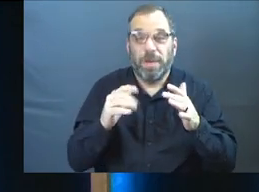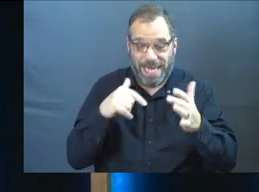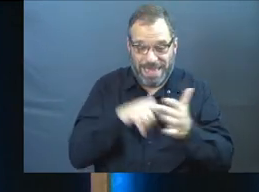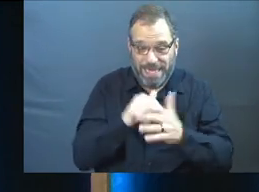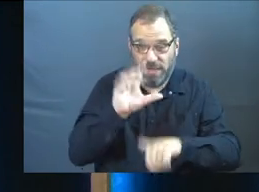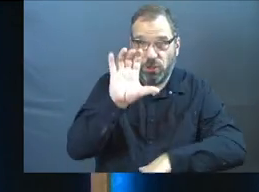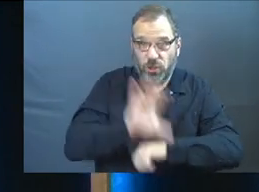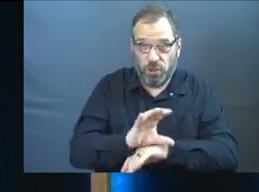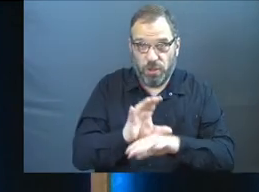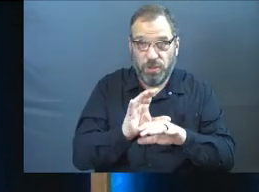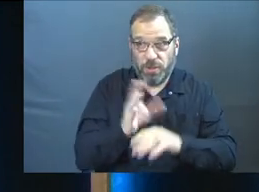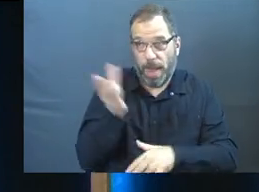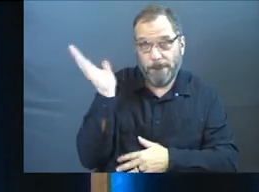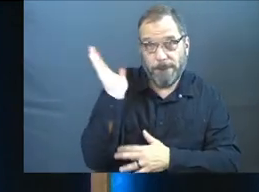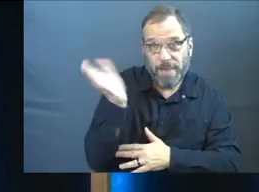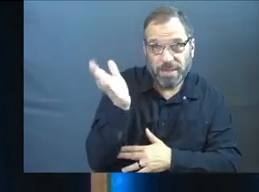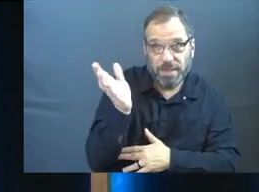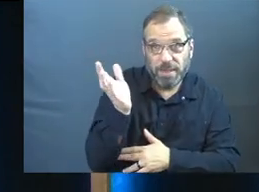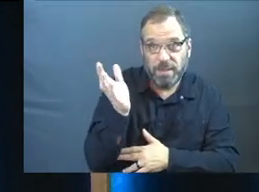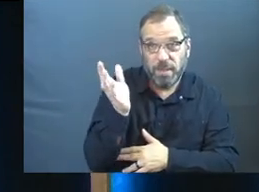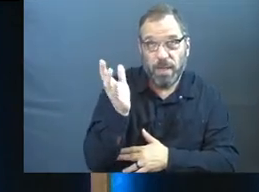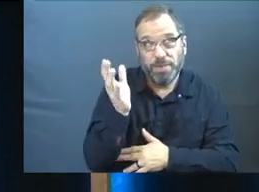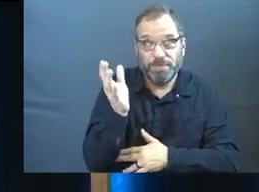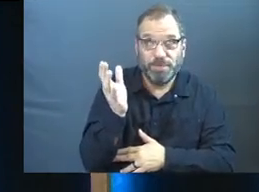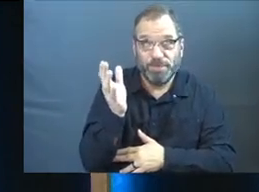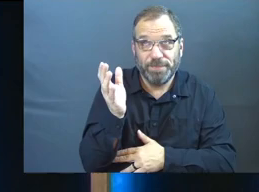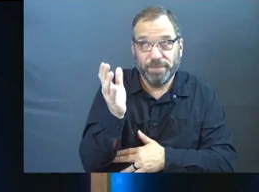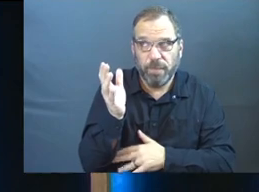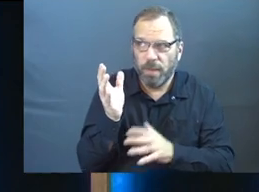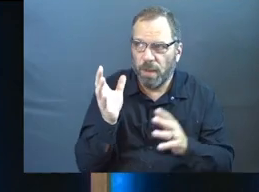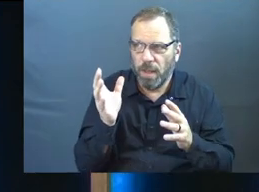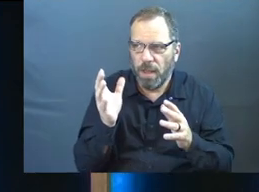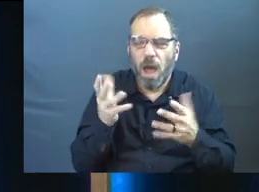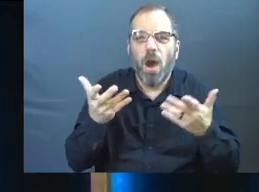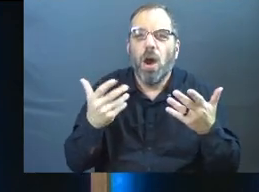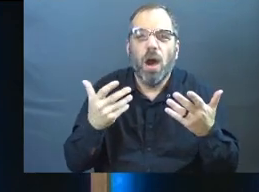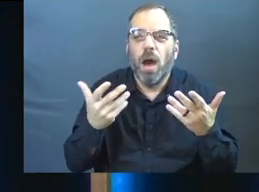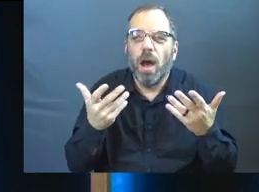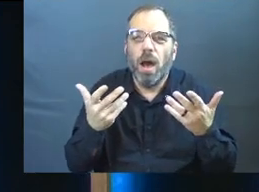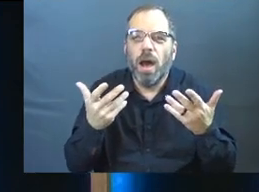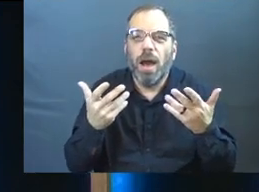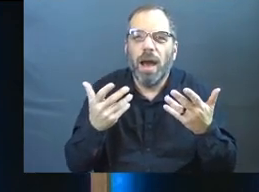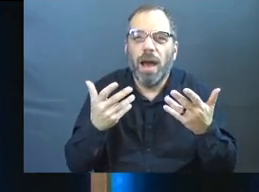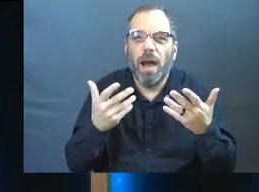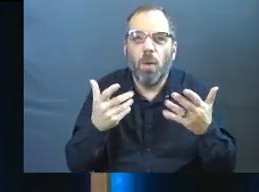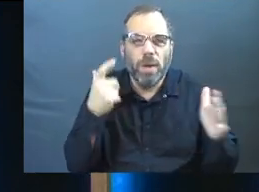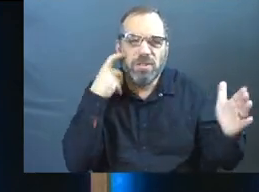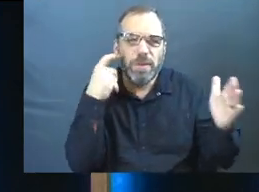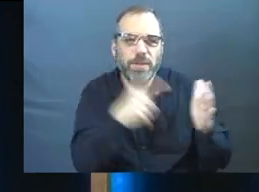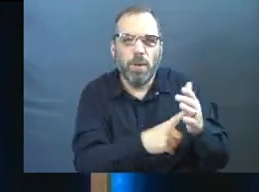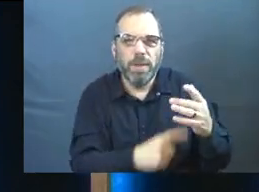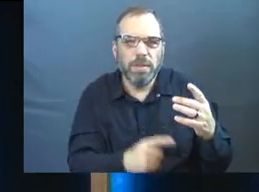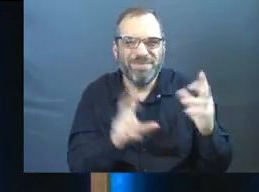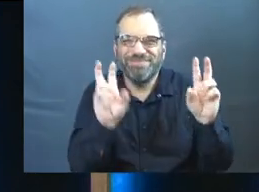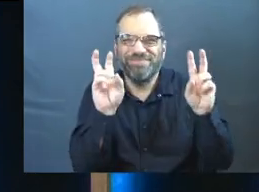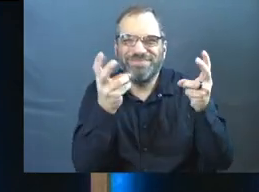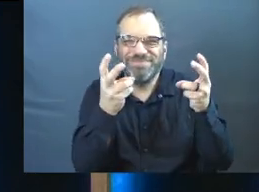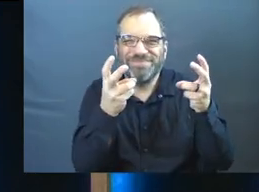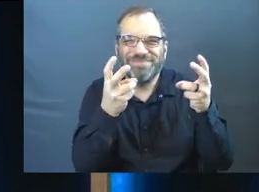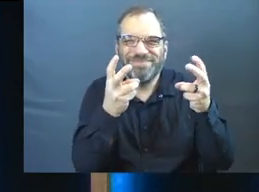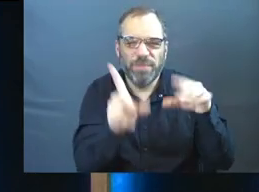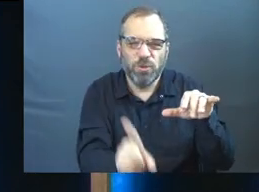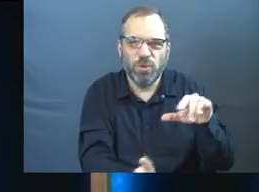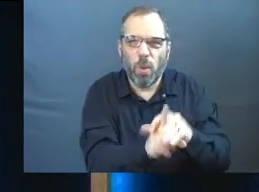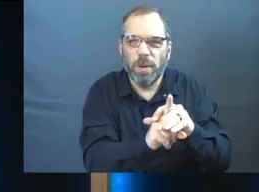this morning's message is going to be, what should we see coming? What